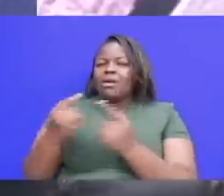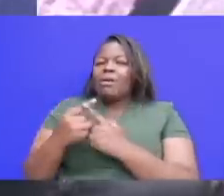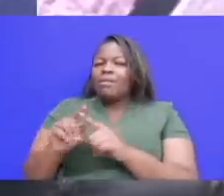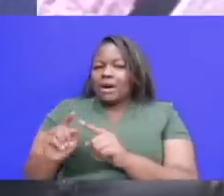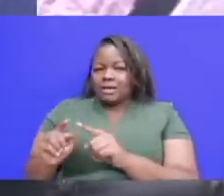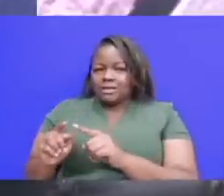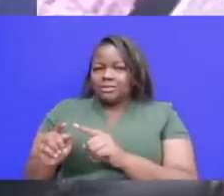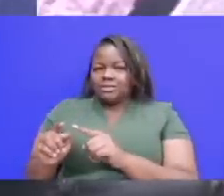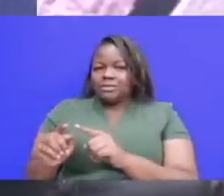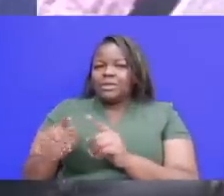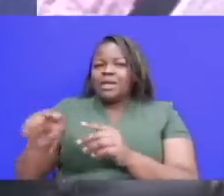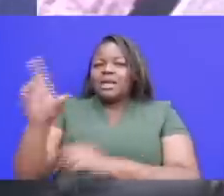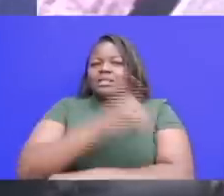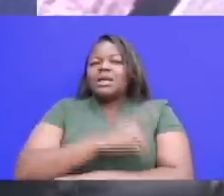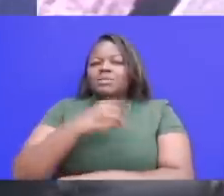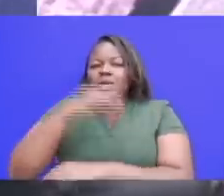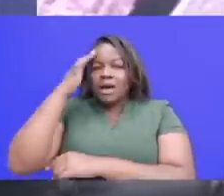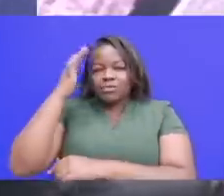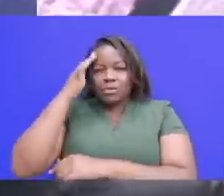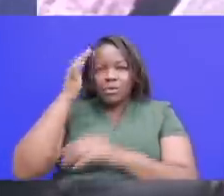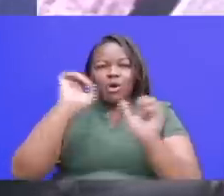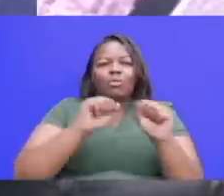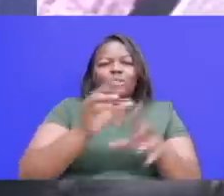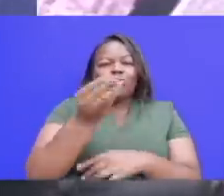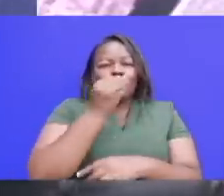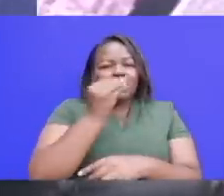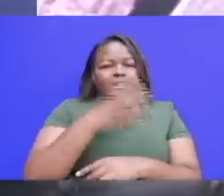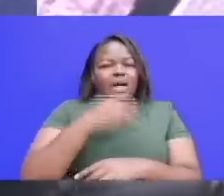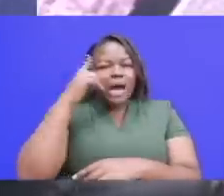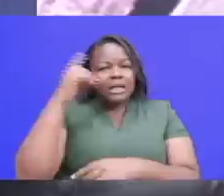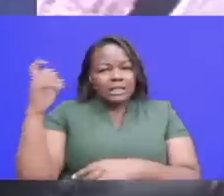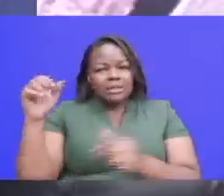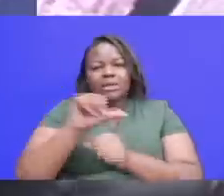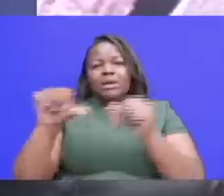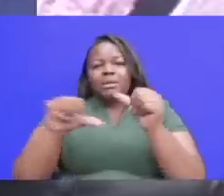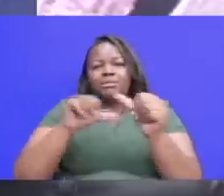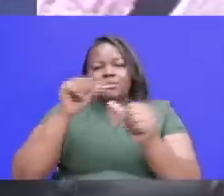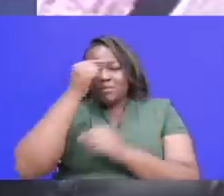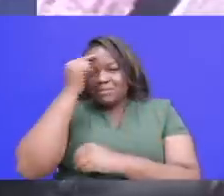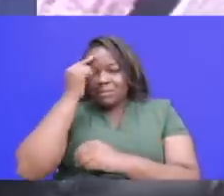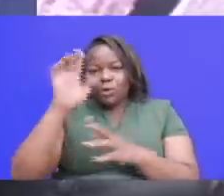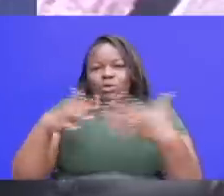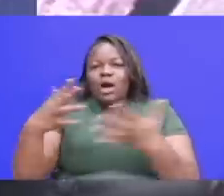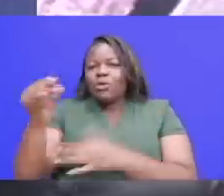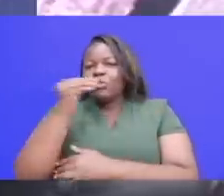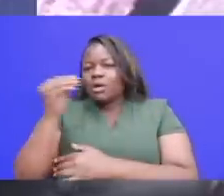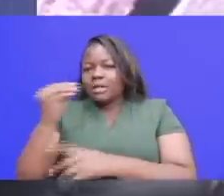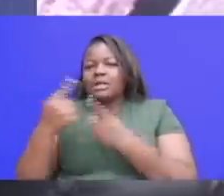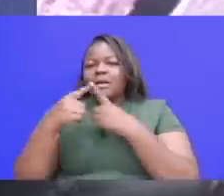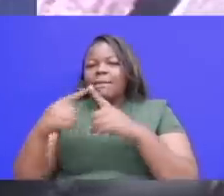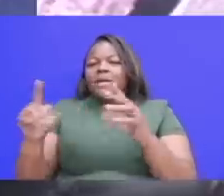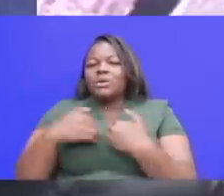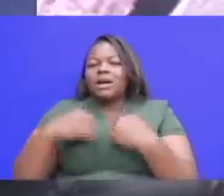lately, I've come to realize you can also eat and dream just because of how you ate. And there is nothing so